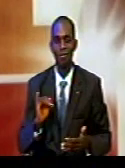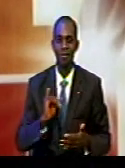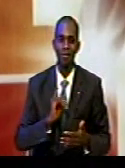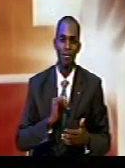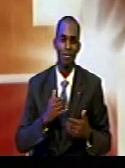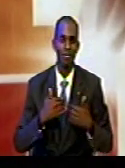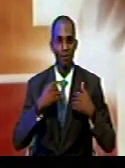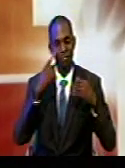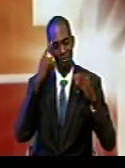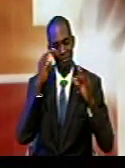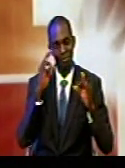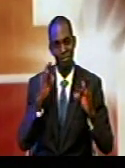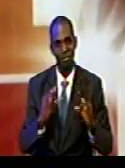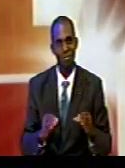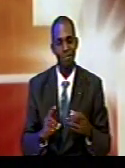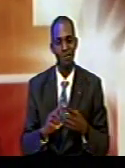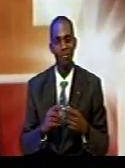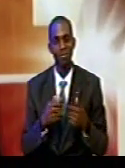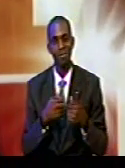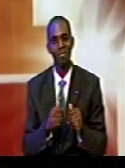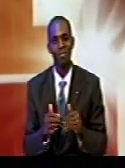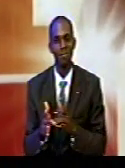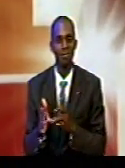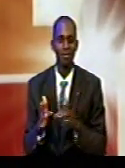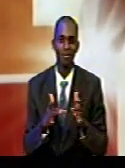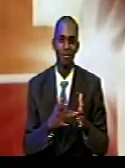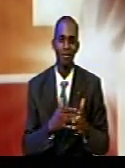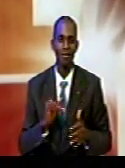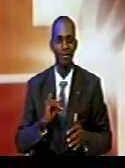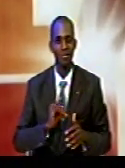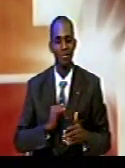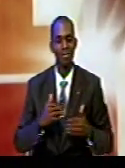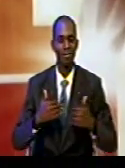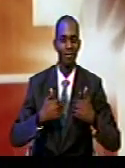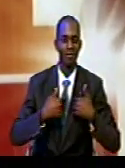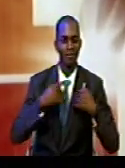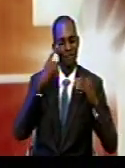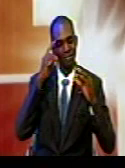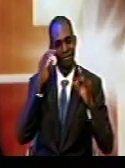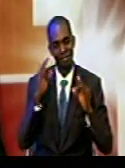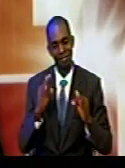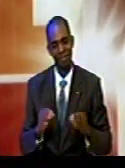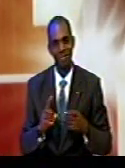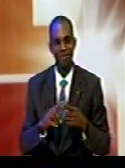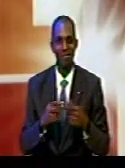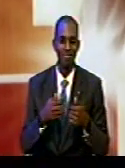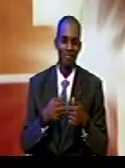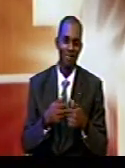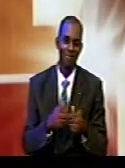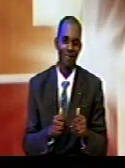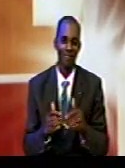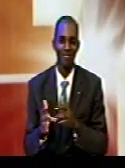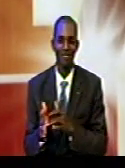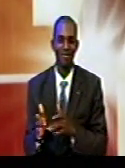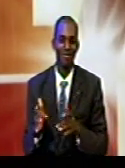I have decided to follow Jesus. I